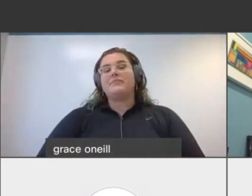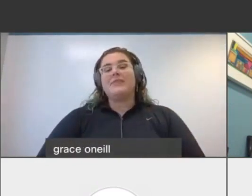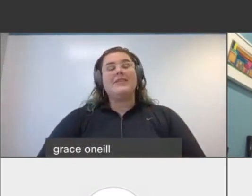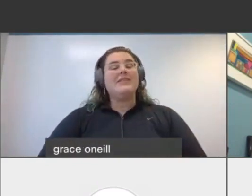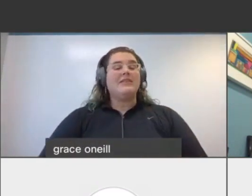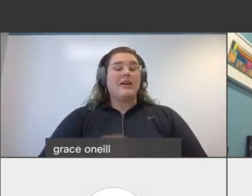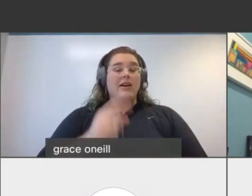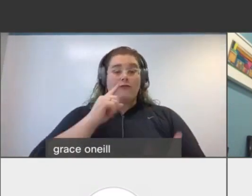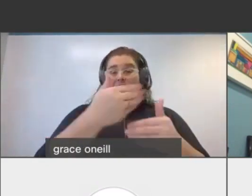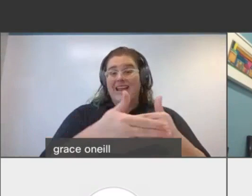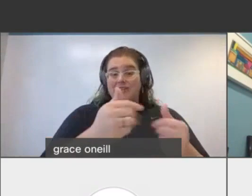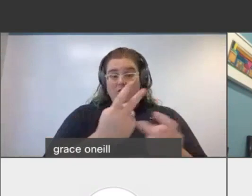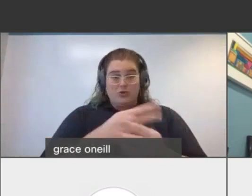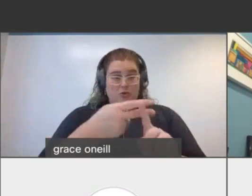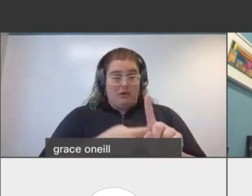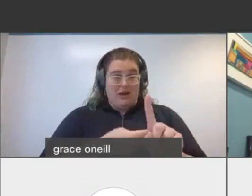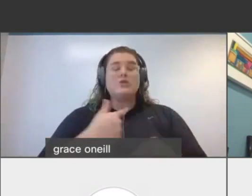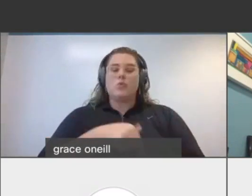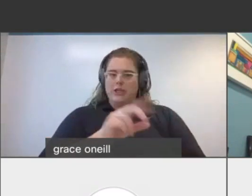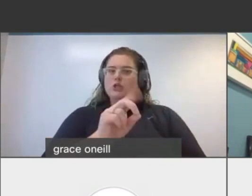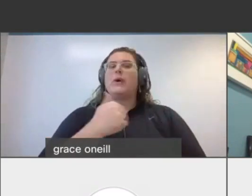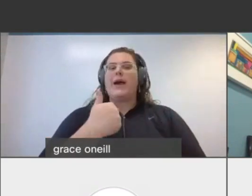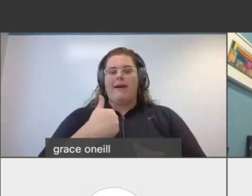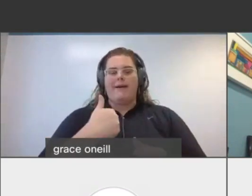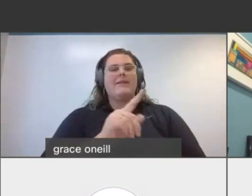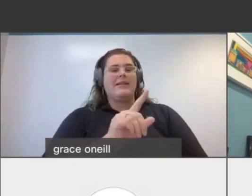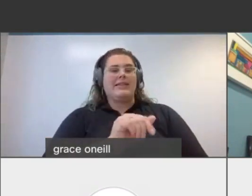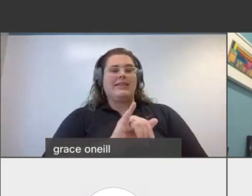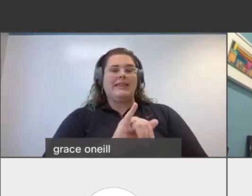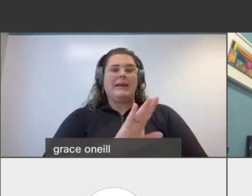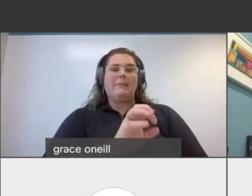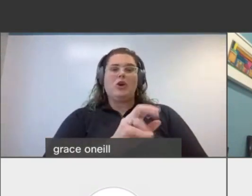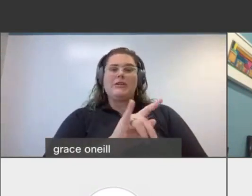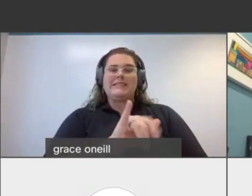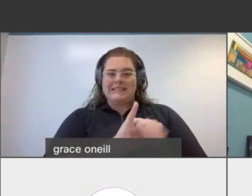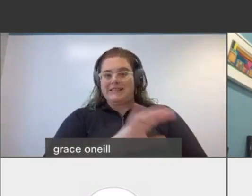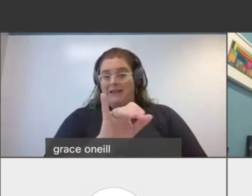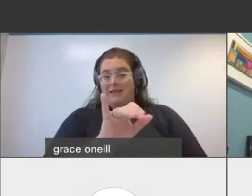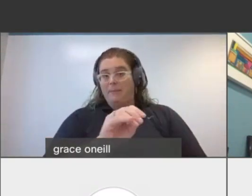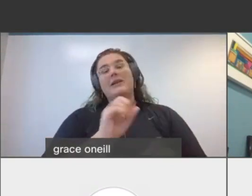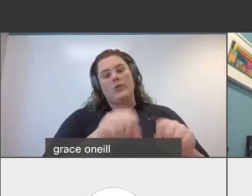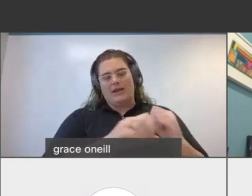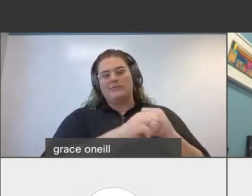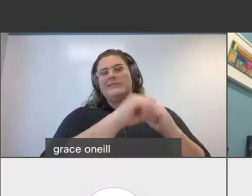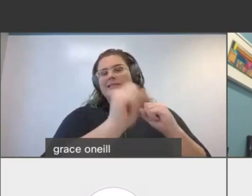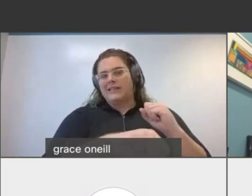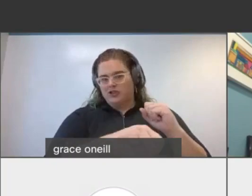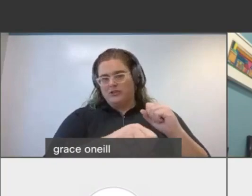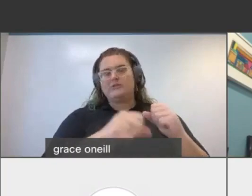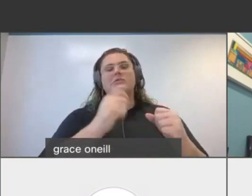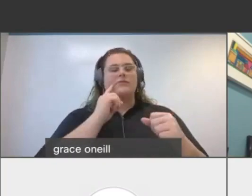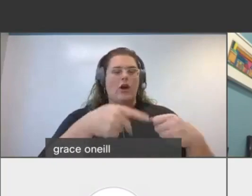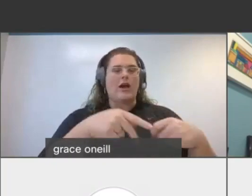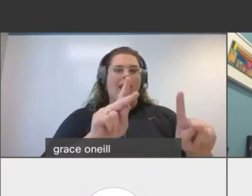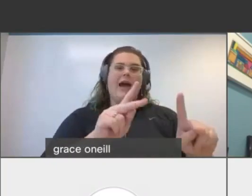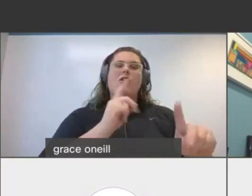next 2 months. Both Liberty and Clarent are on board right now so that we can effect a smooth transition from